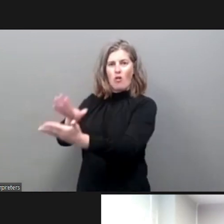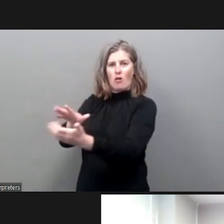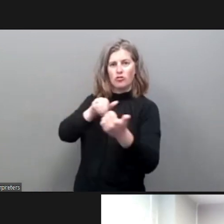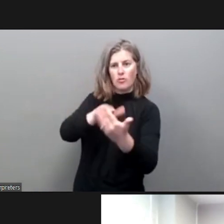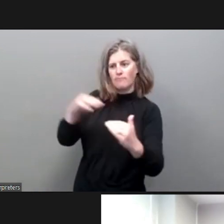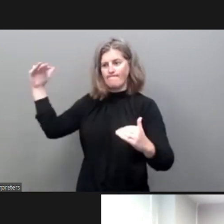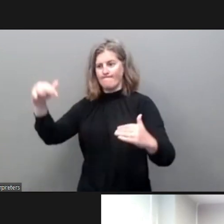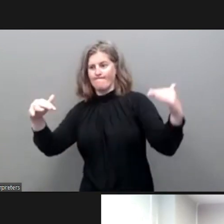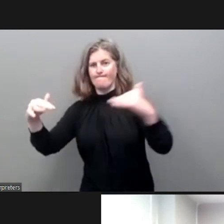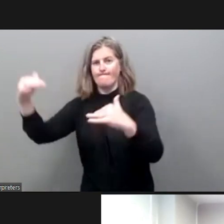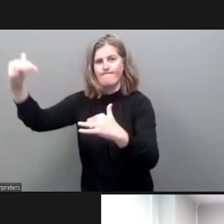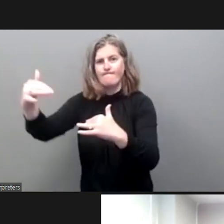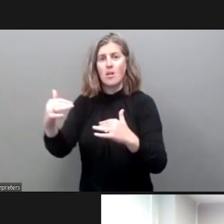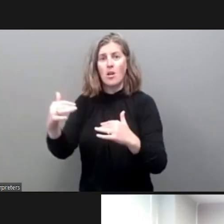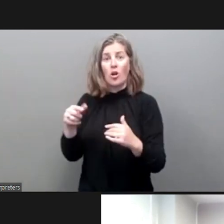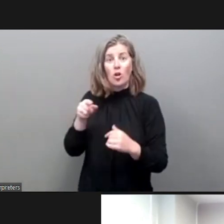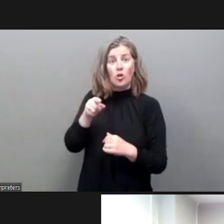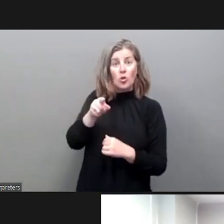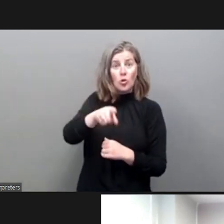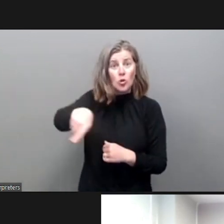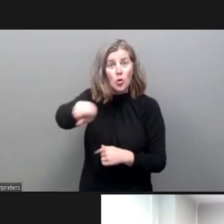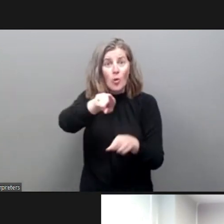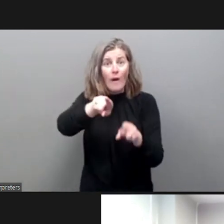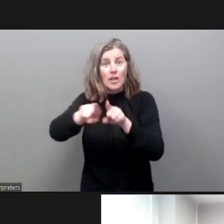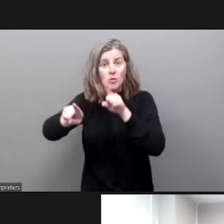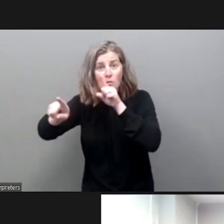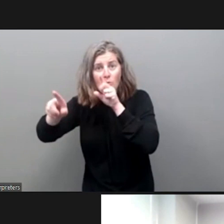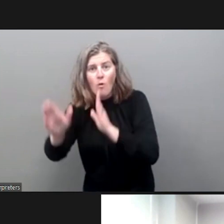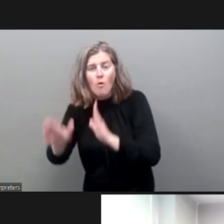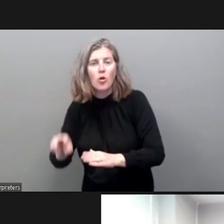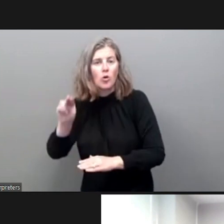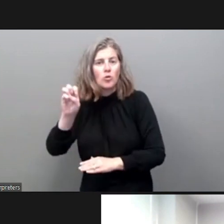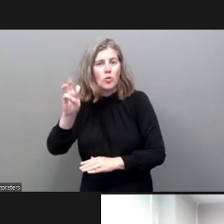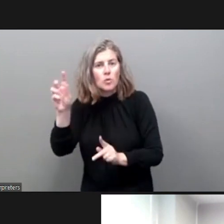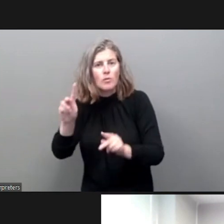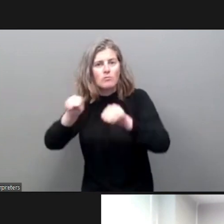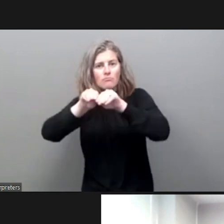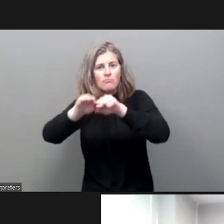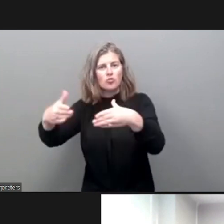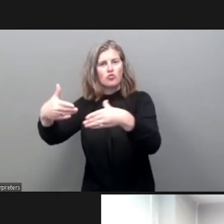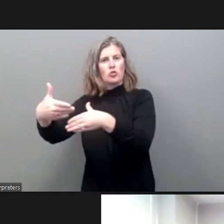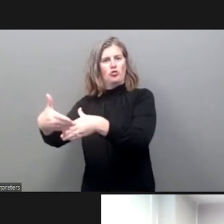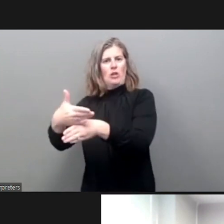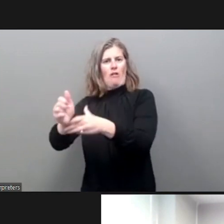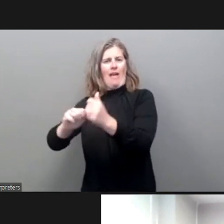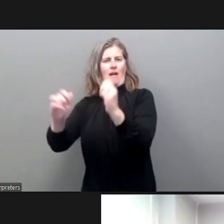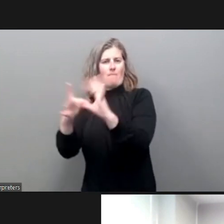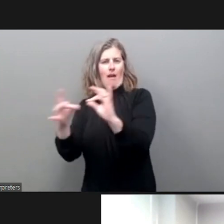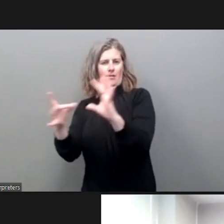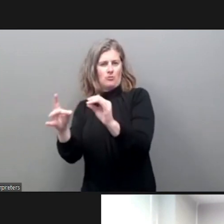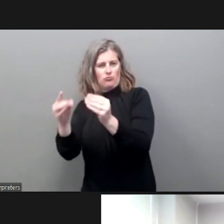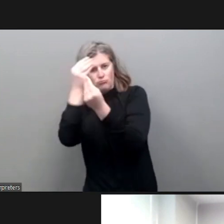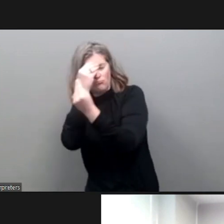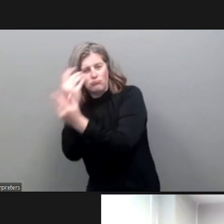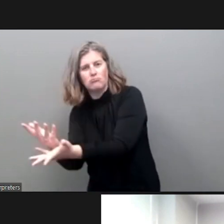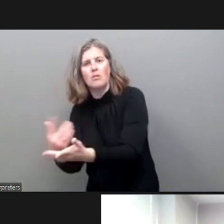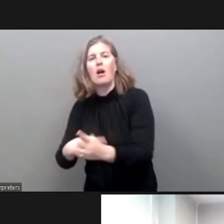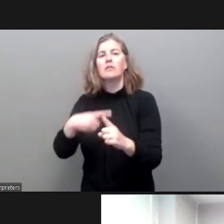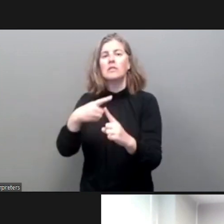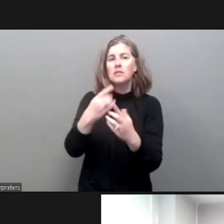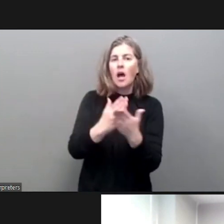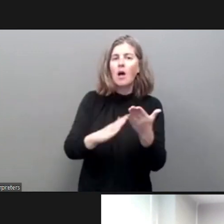So, all of you as news people to share that message as well. We have a lot of